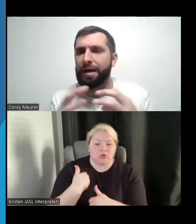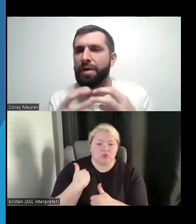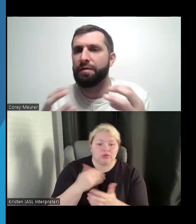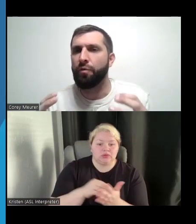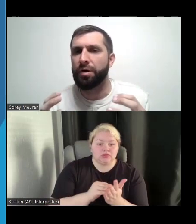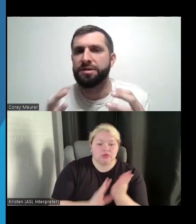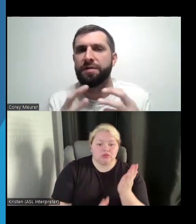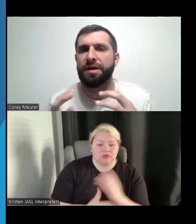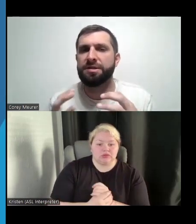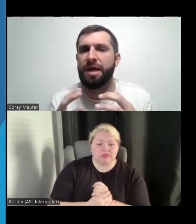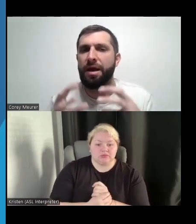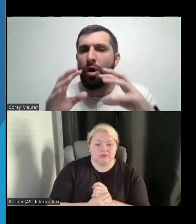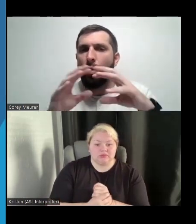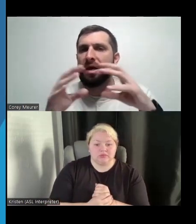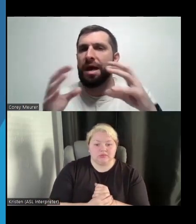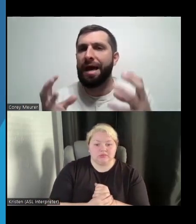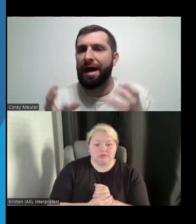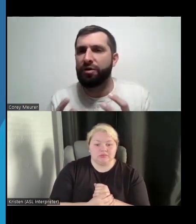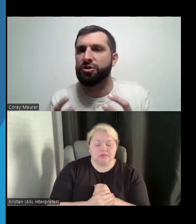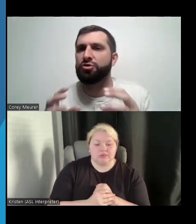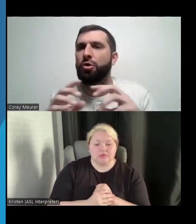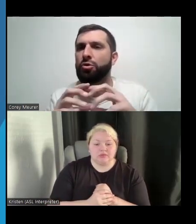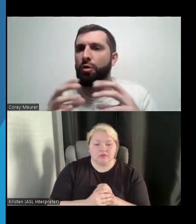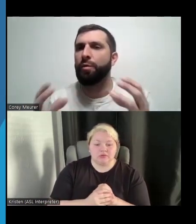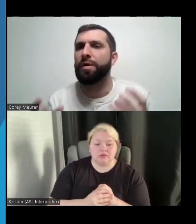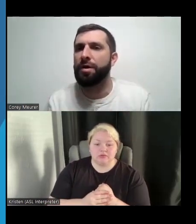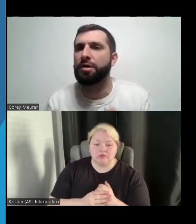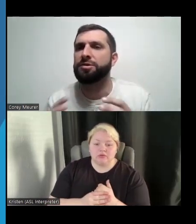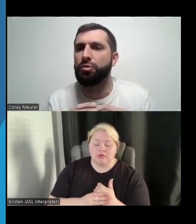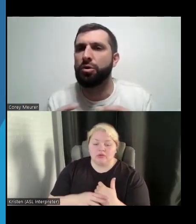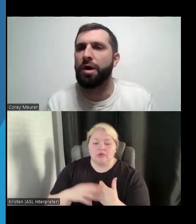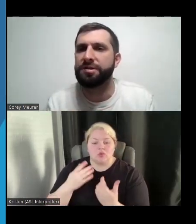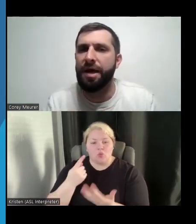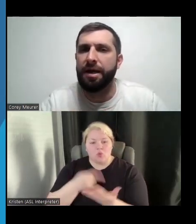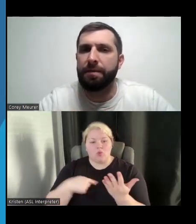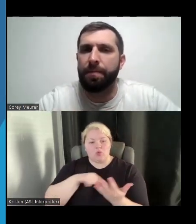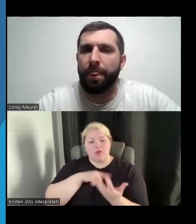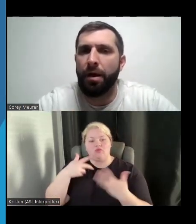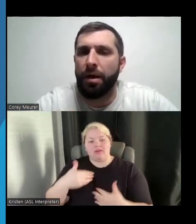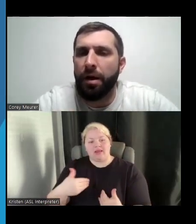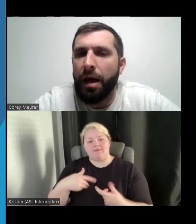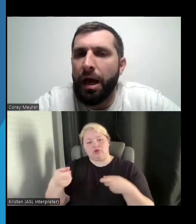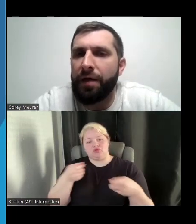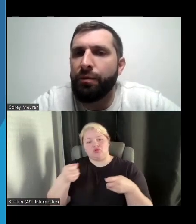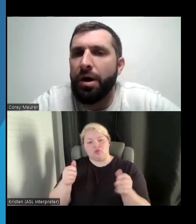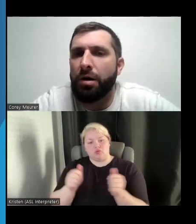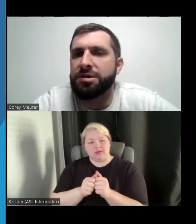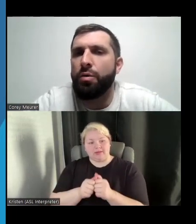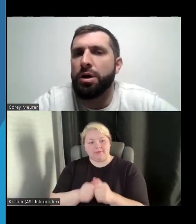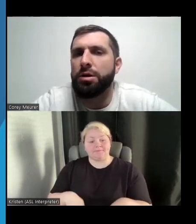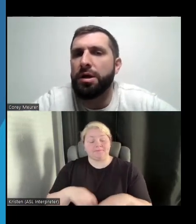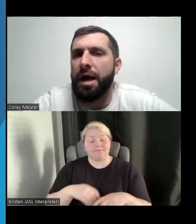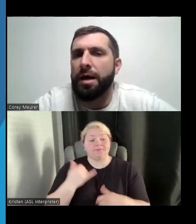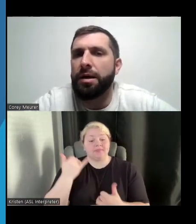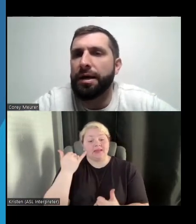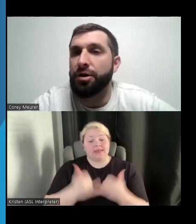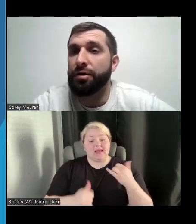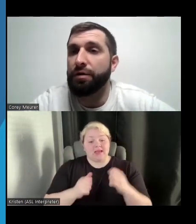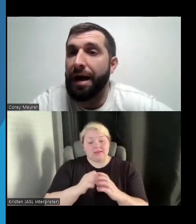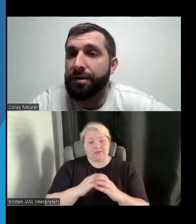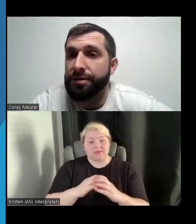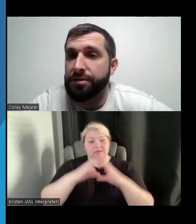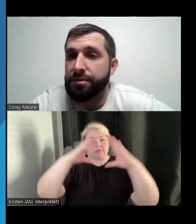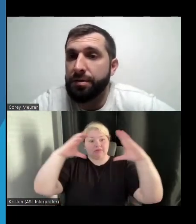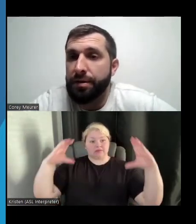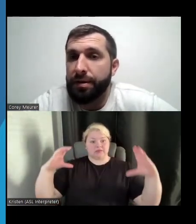for a lack of better words, the things that we kind of have control over within our school or our setting. And then we also want to look at